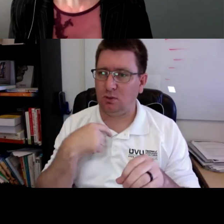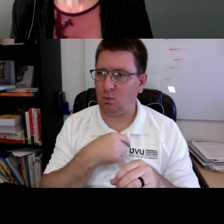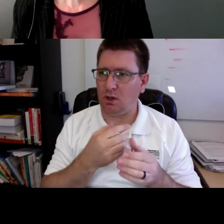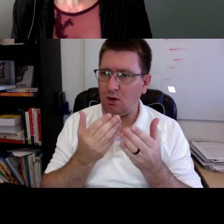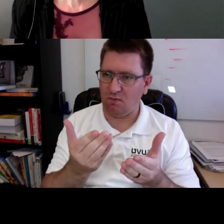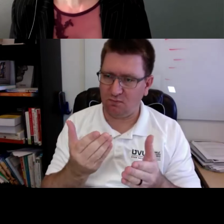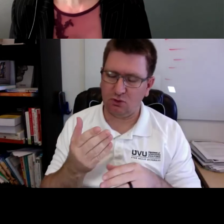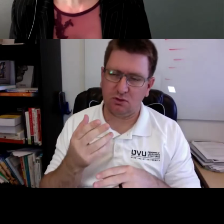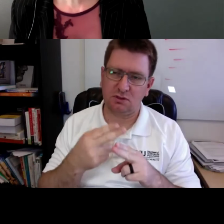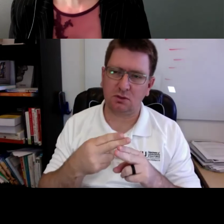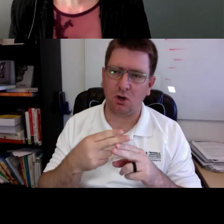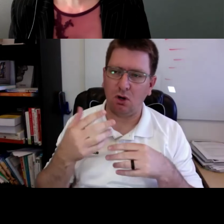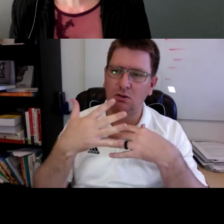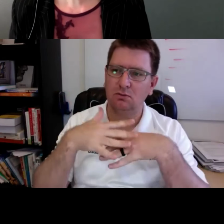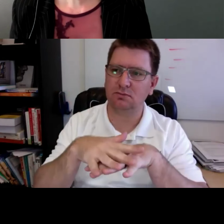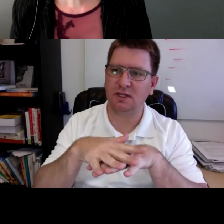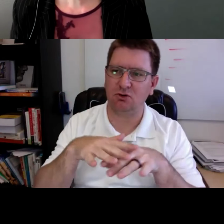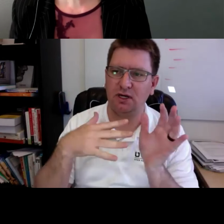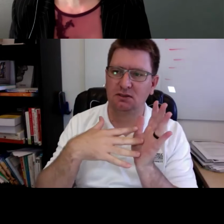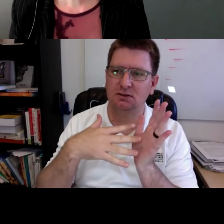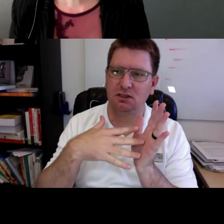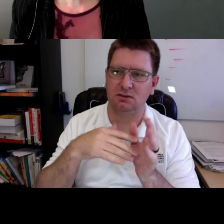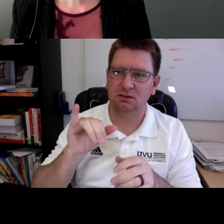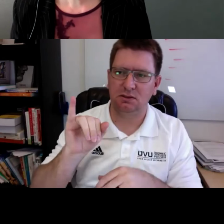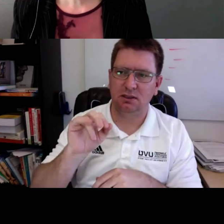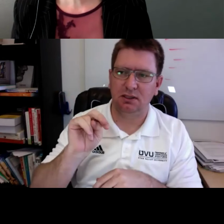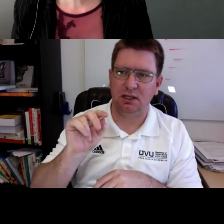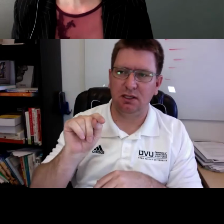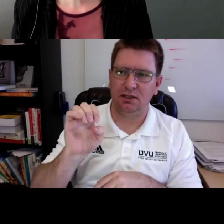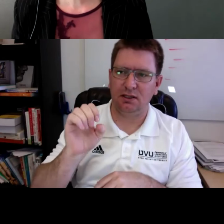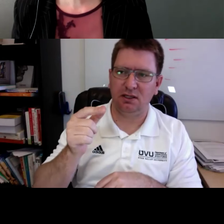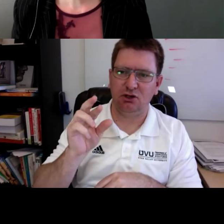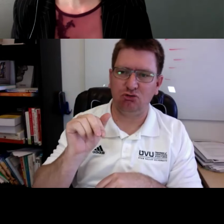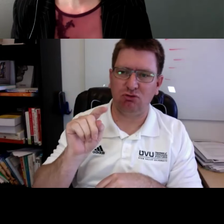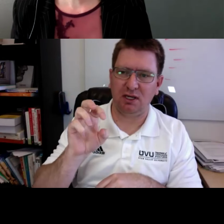The other degree that we offer is called Mainstream